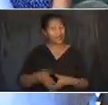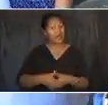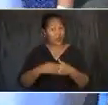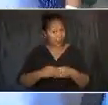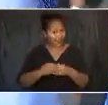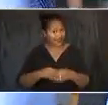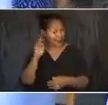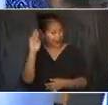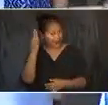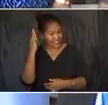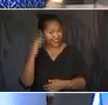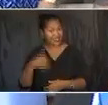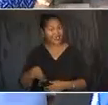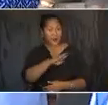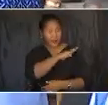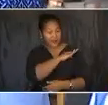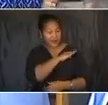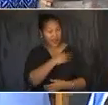and Mrs. Banimarama.